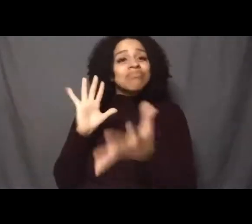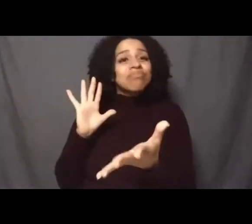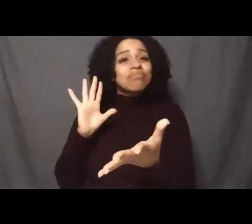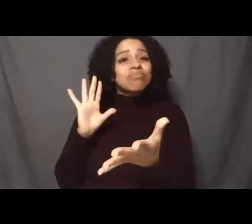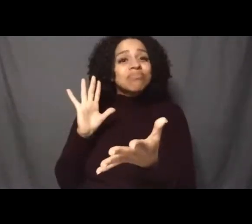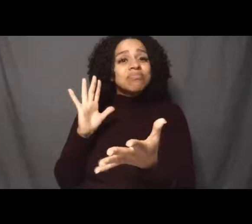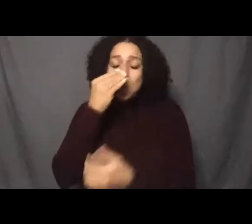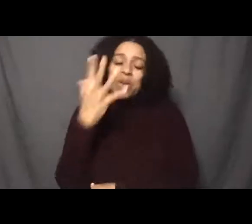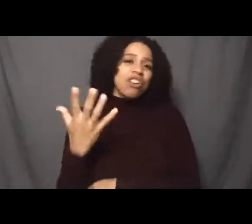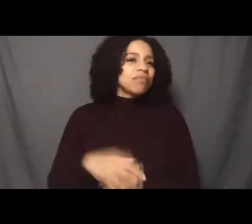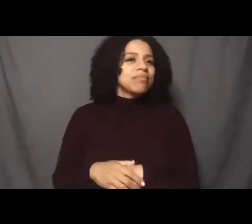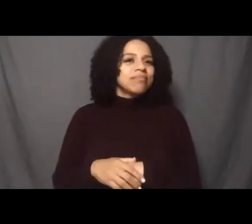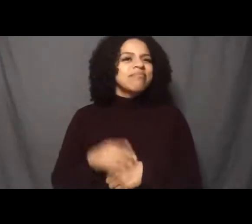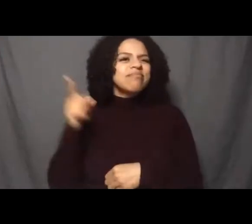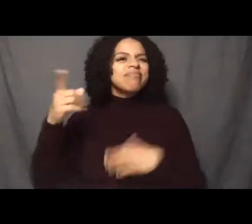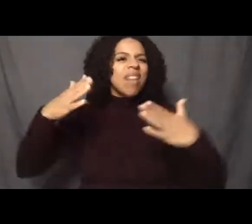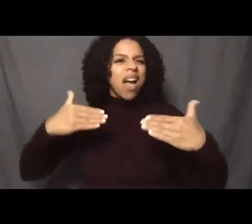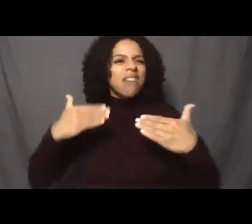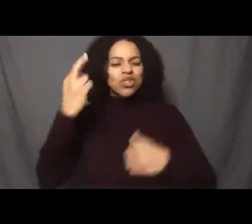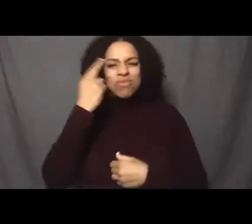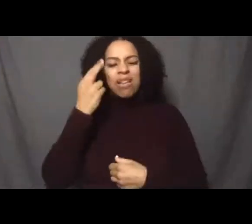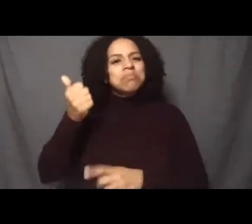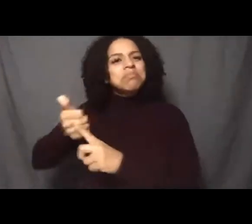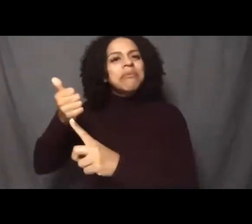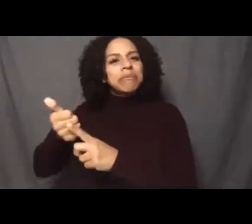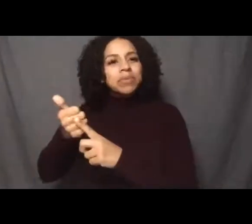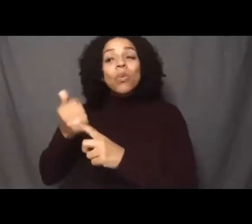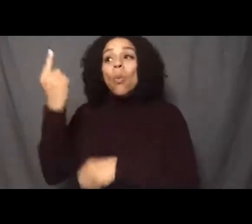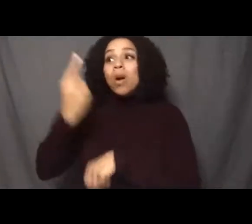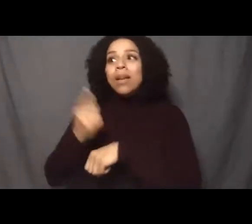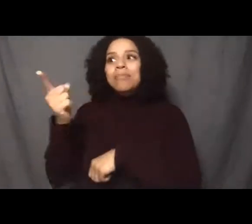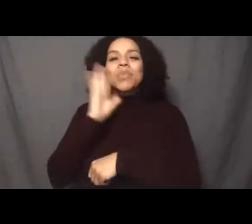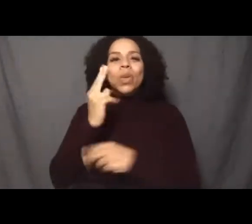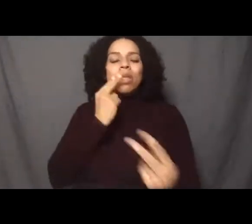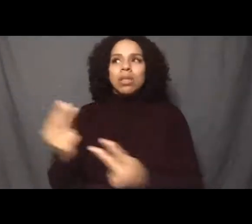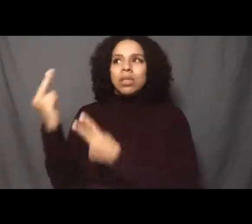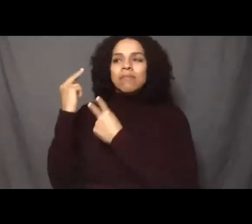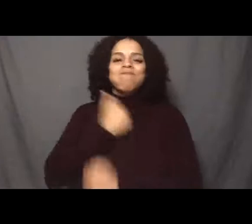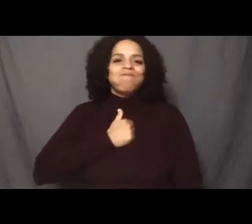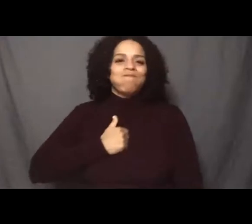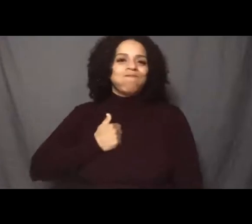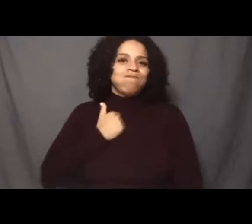Because boy, one day will they look back and they will have regrets.